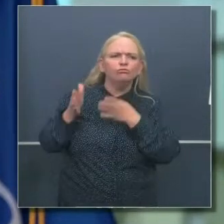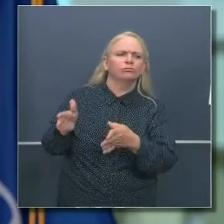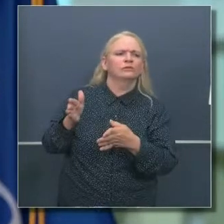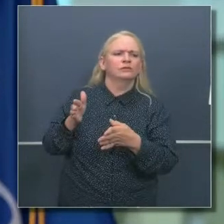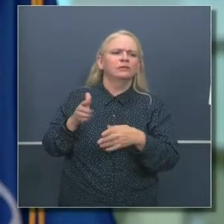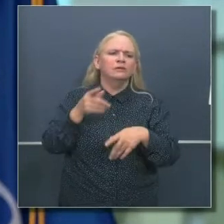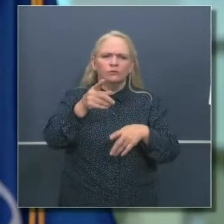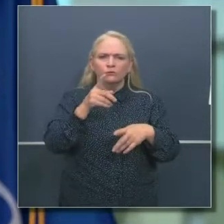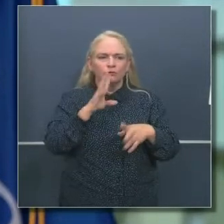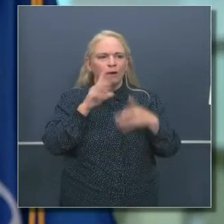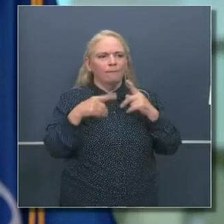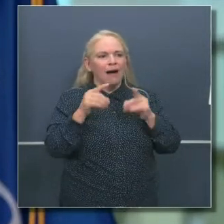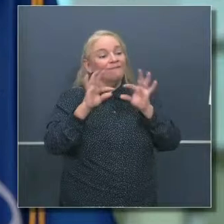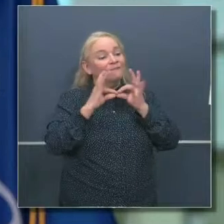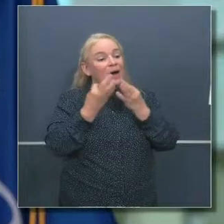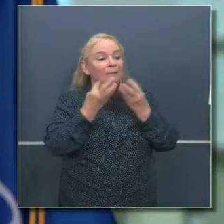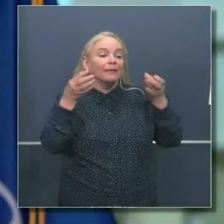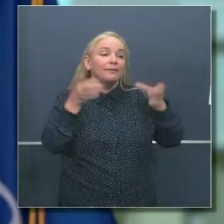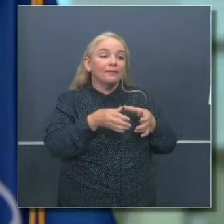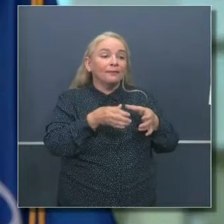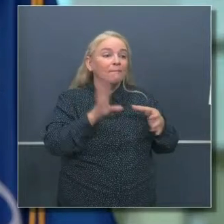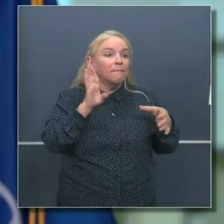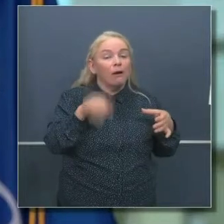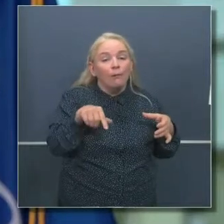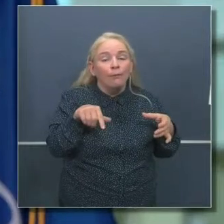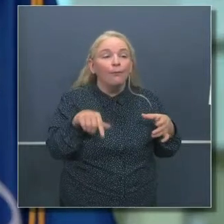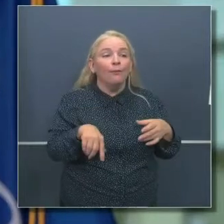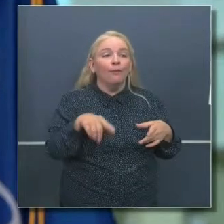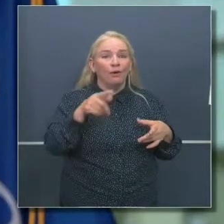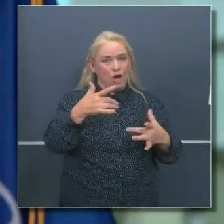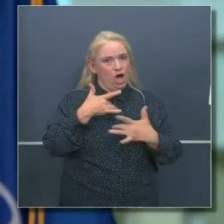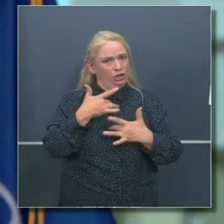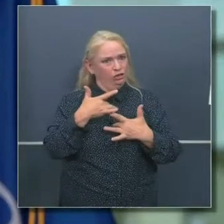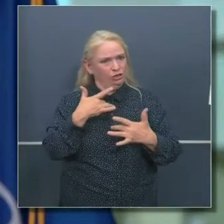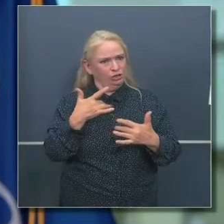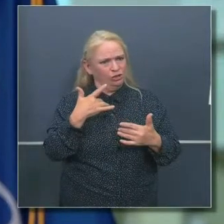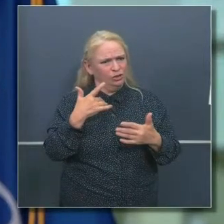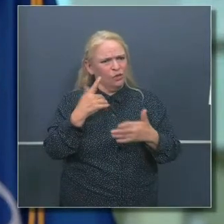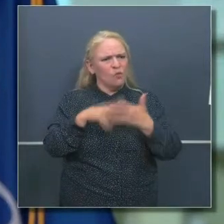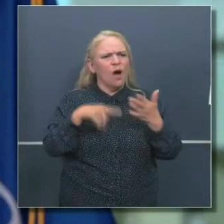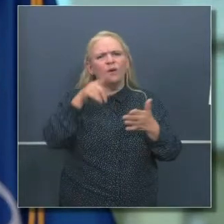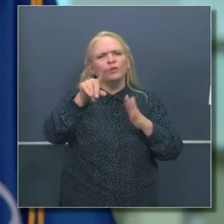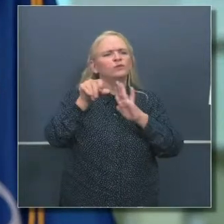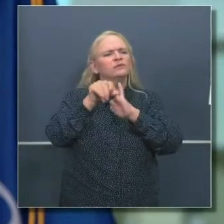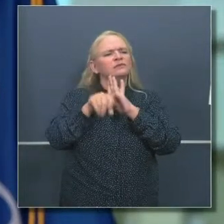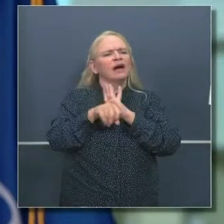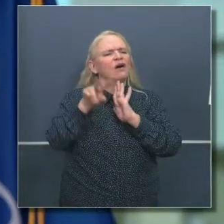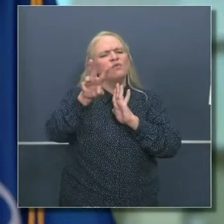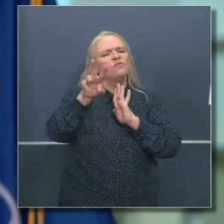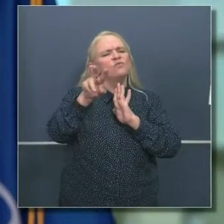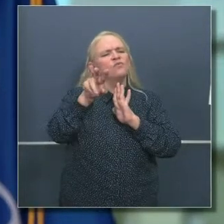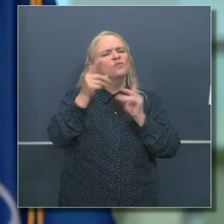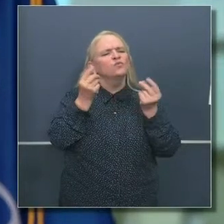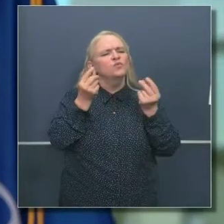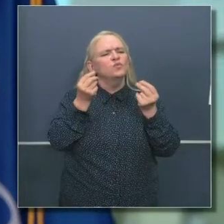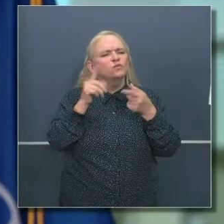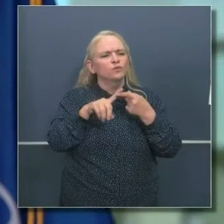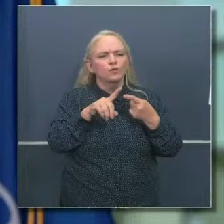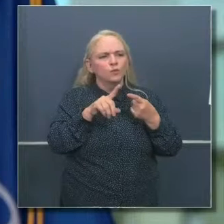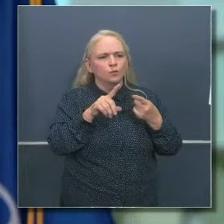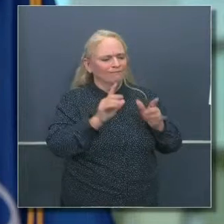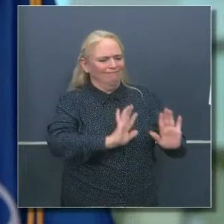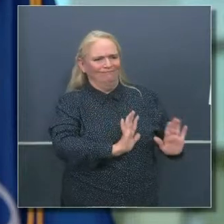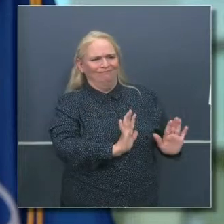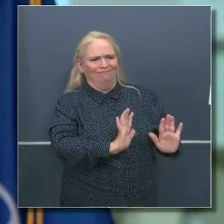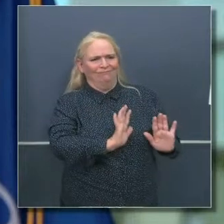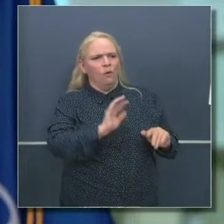family barbecues and the concern about people gathering. Is there anything you can do as a state to discourage that or regulate that in any way, or is